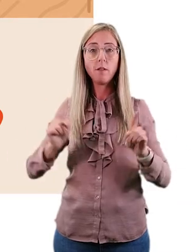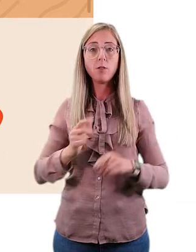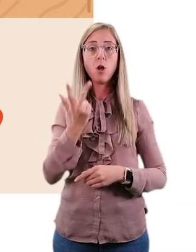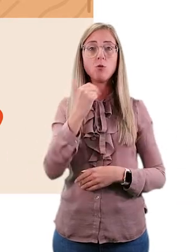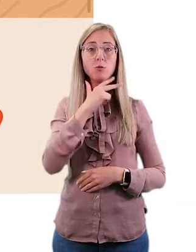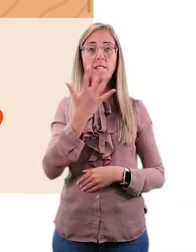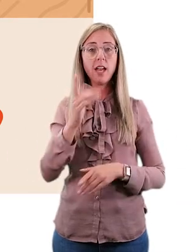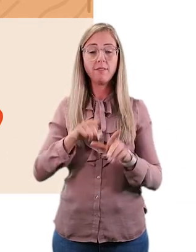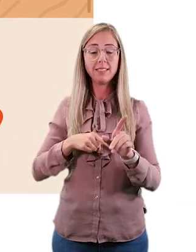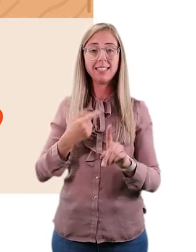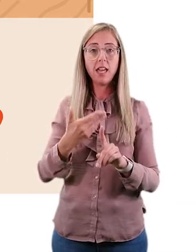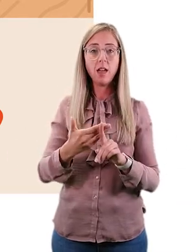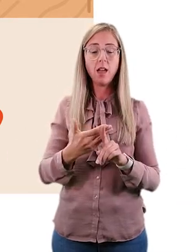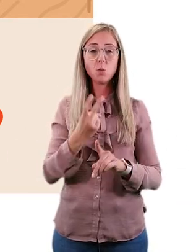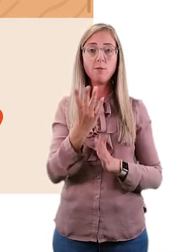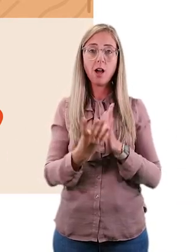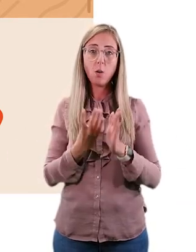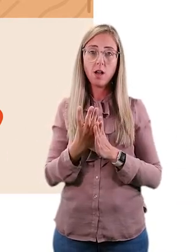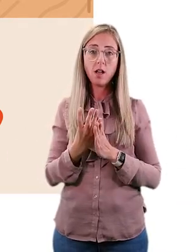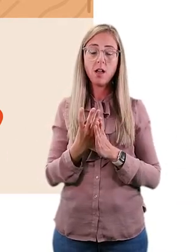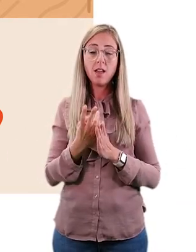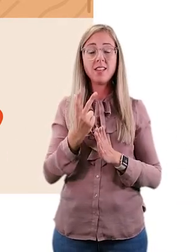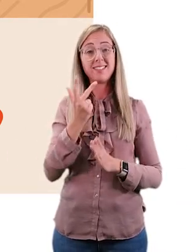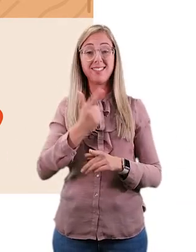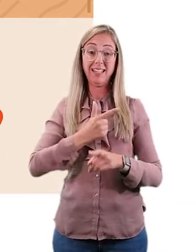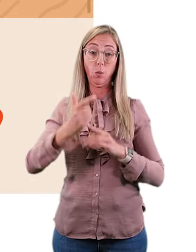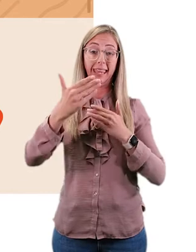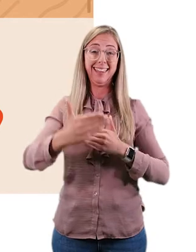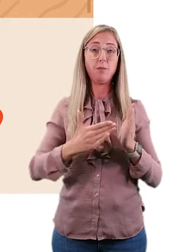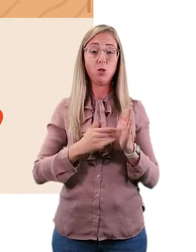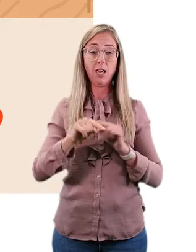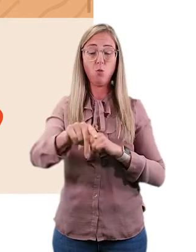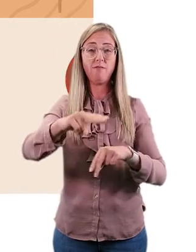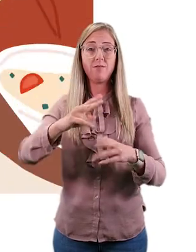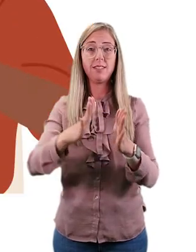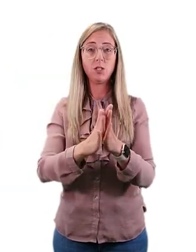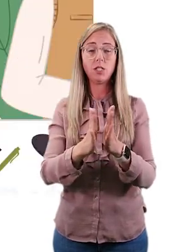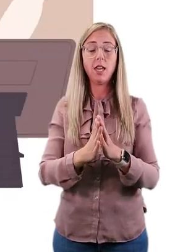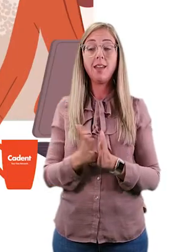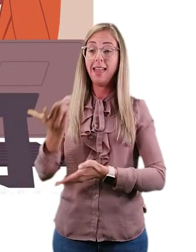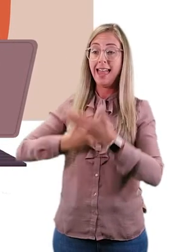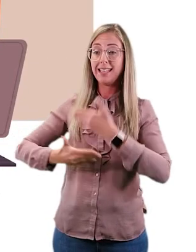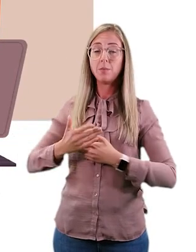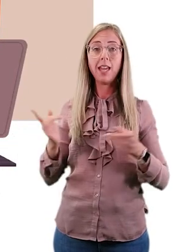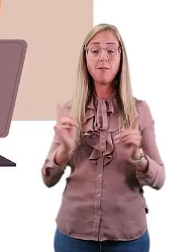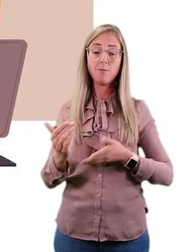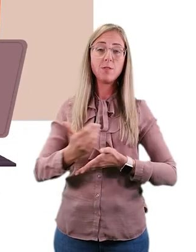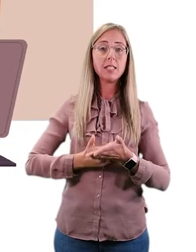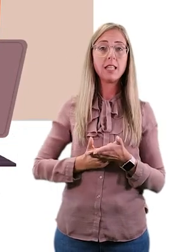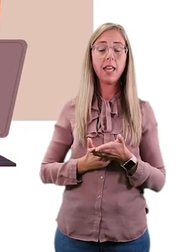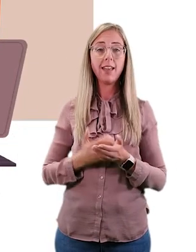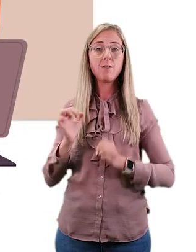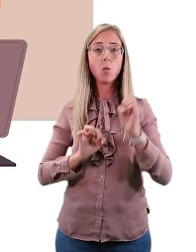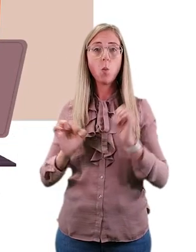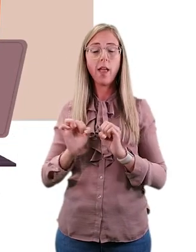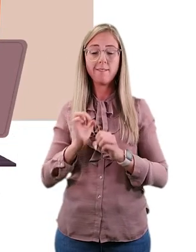here 365 days a year, 24 hours a day, 7 days a week. We'll explain what you need to do to stay safe until